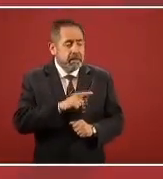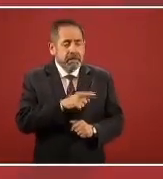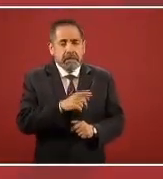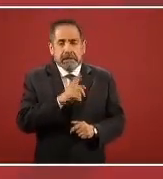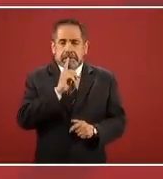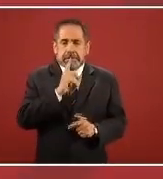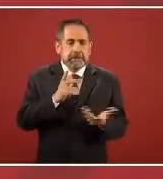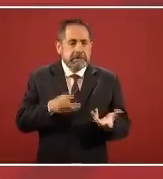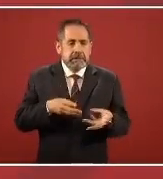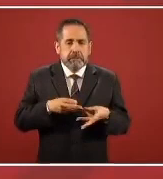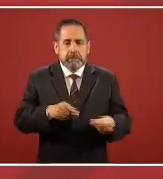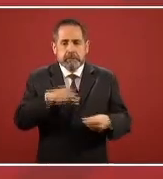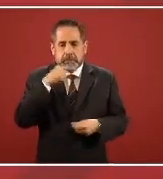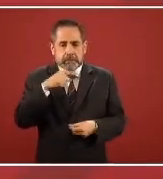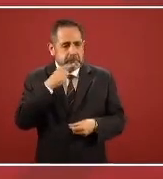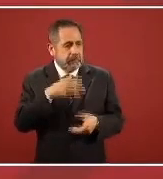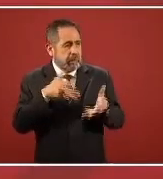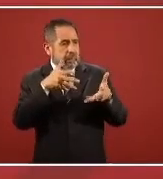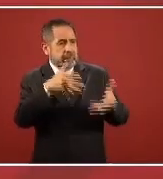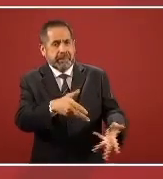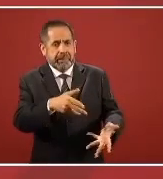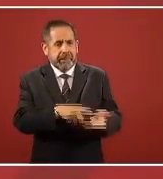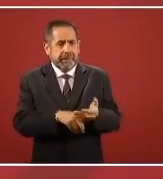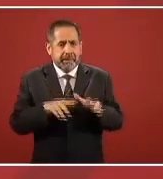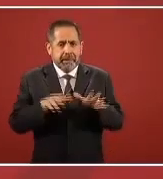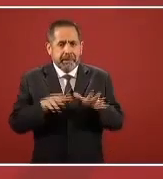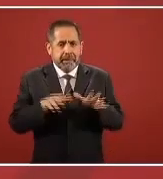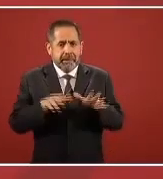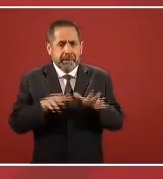por un amastrote.